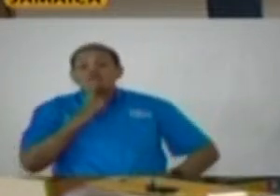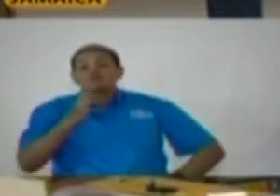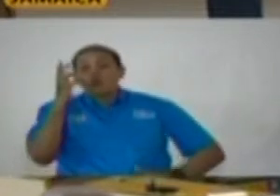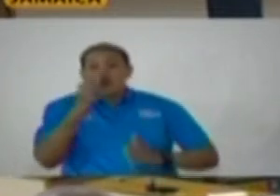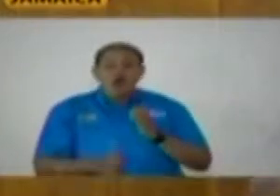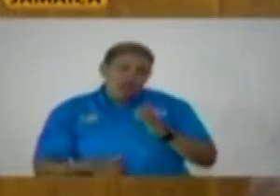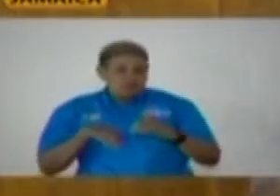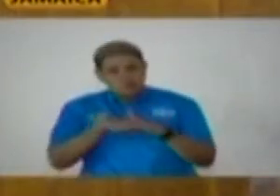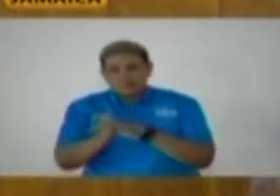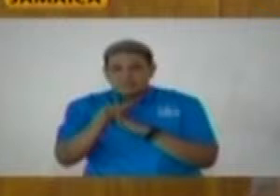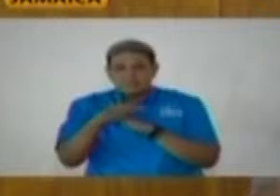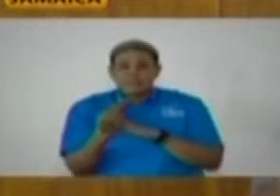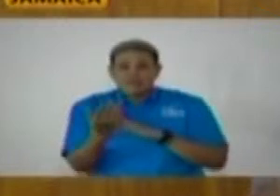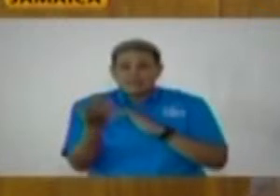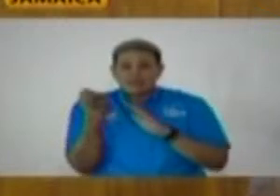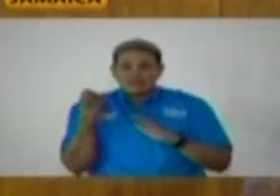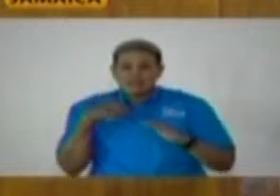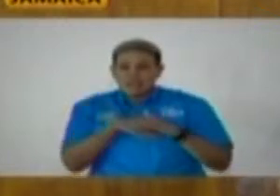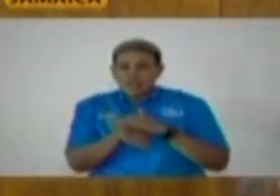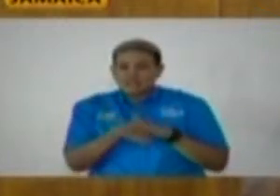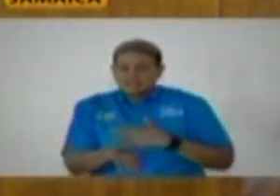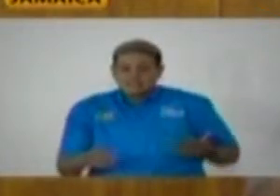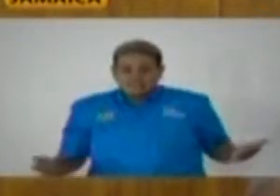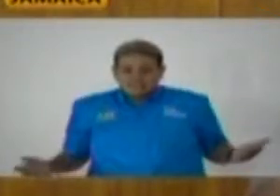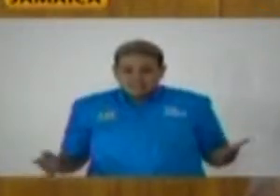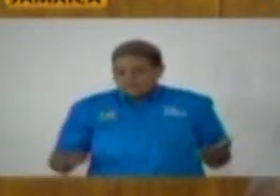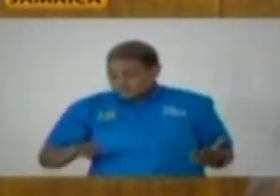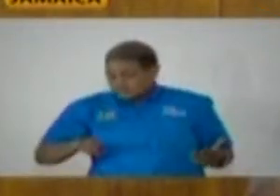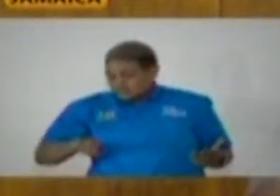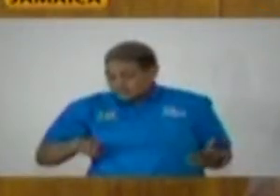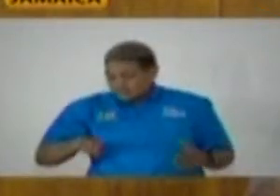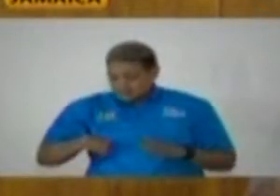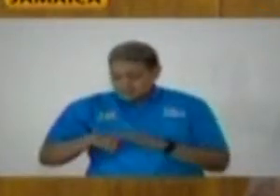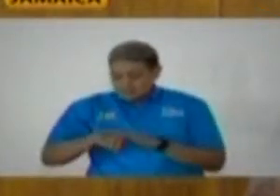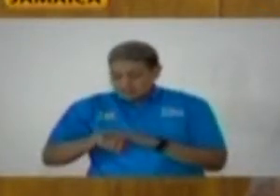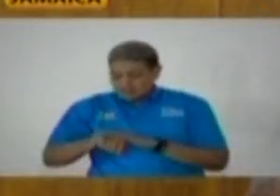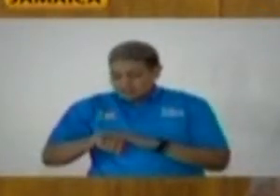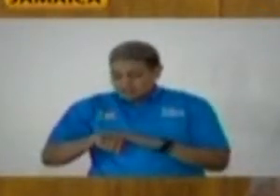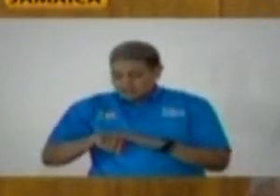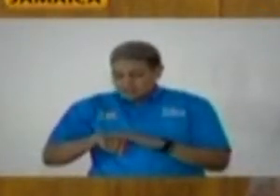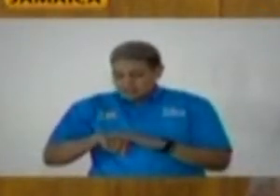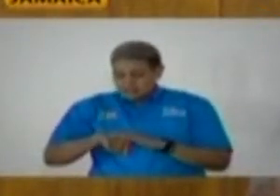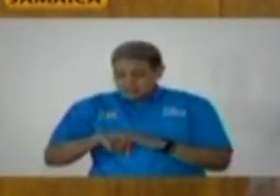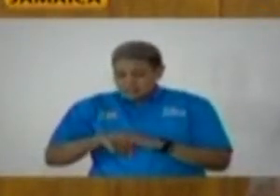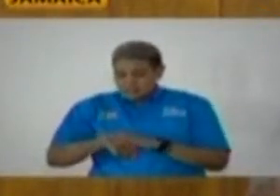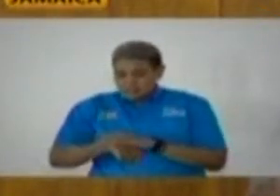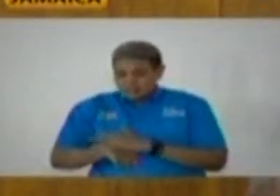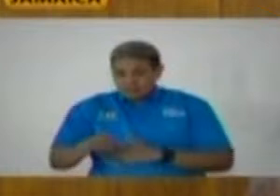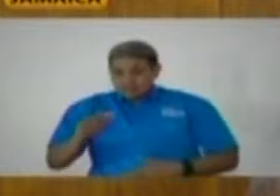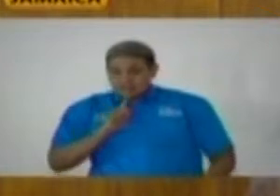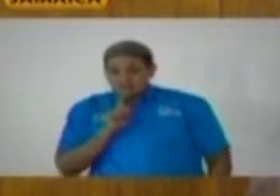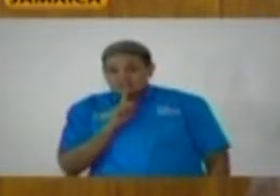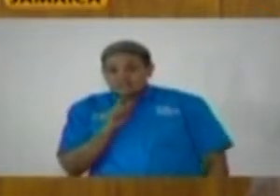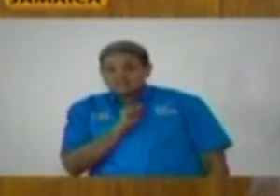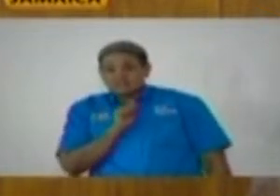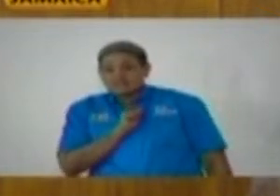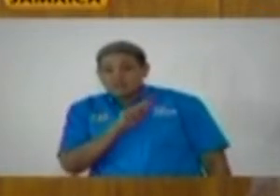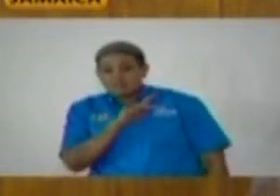hard. I can tell you, even when in cases where I personally follow,